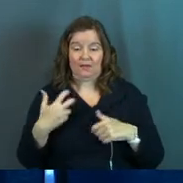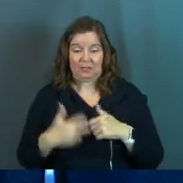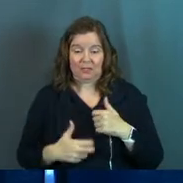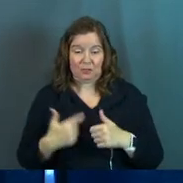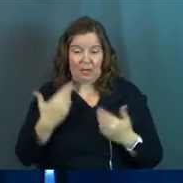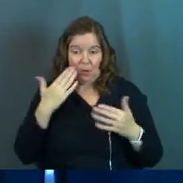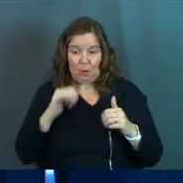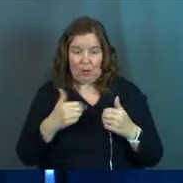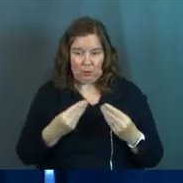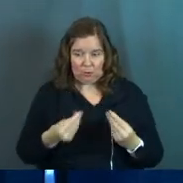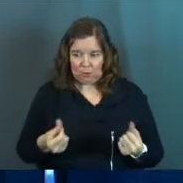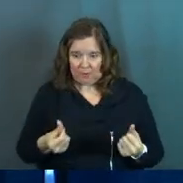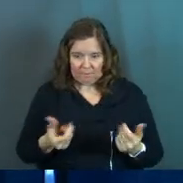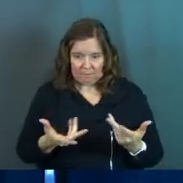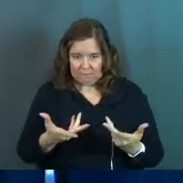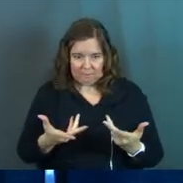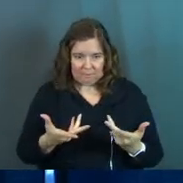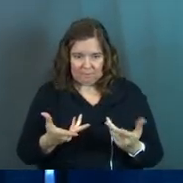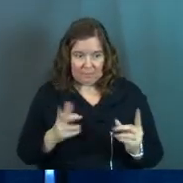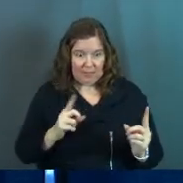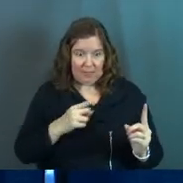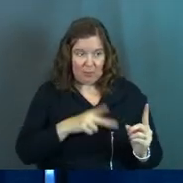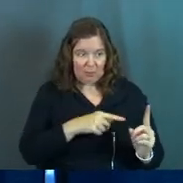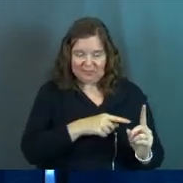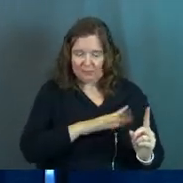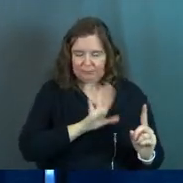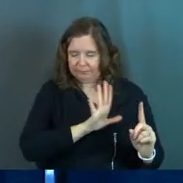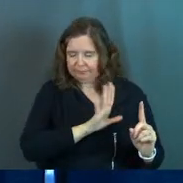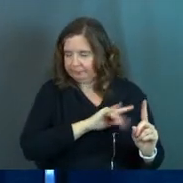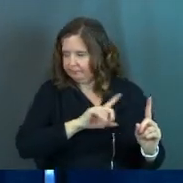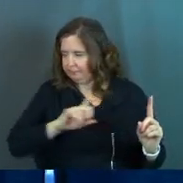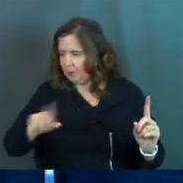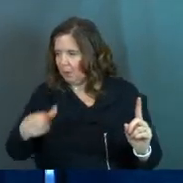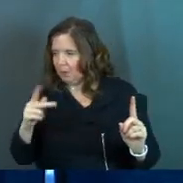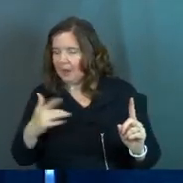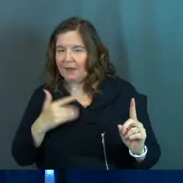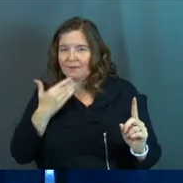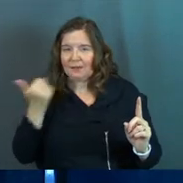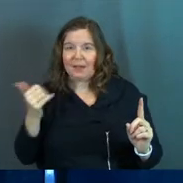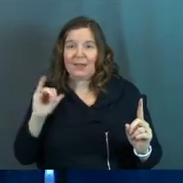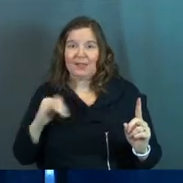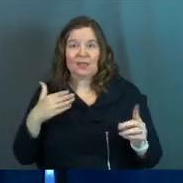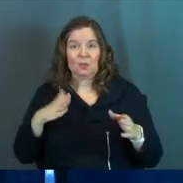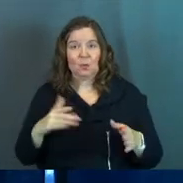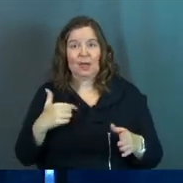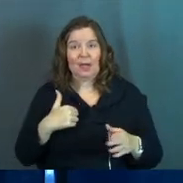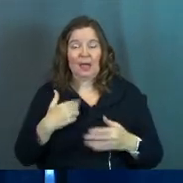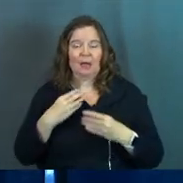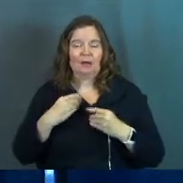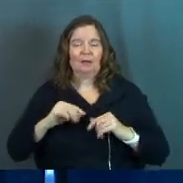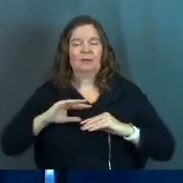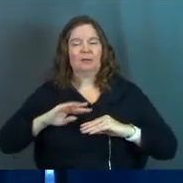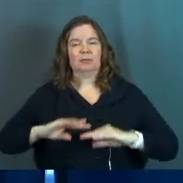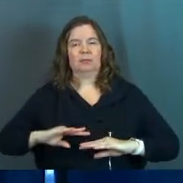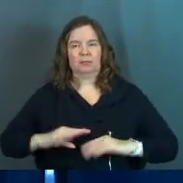issue and I don't know how to resolve it, I don't go to the person, I go to somebody else, and that's how I feel better, and that's the way I'm